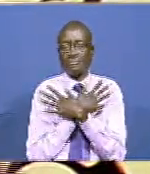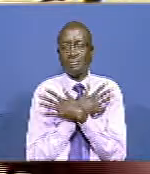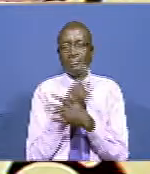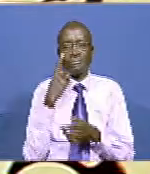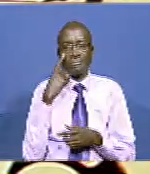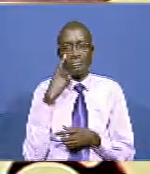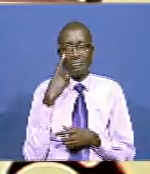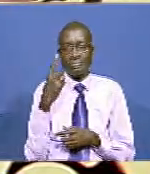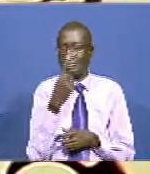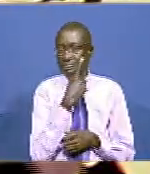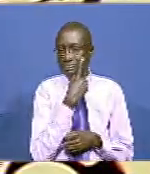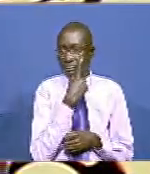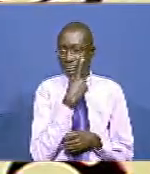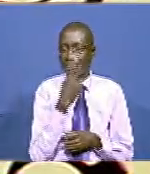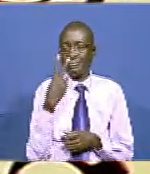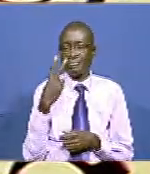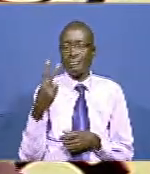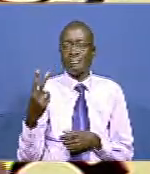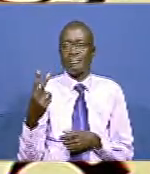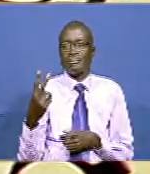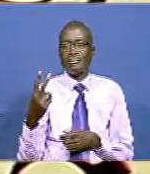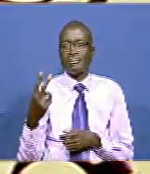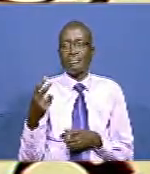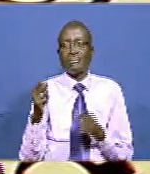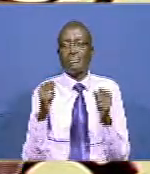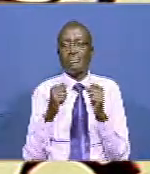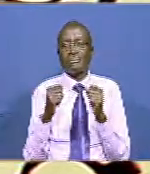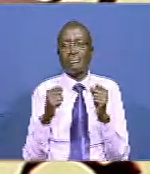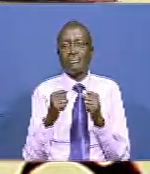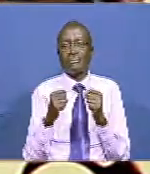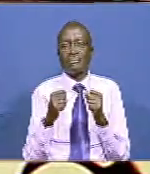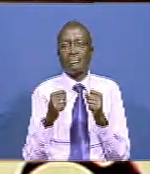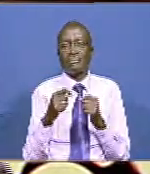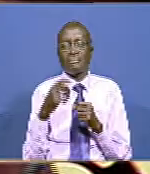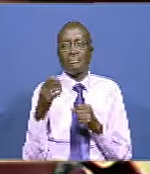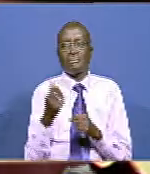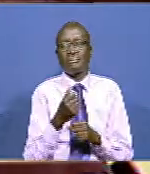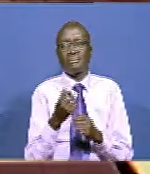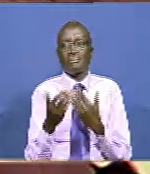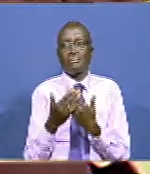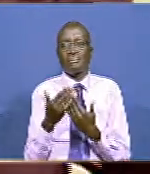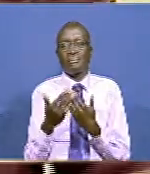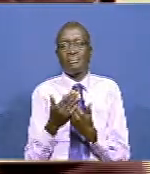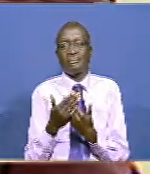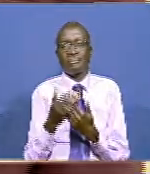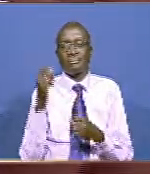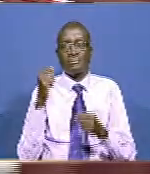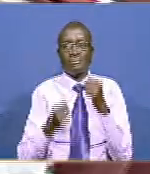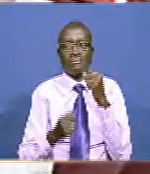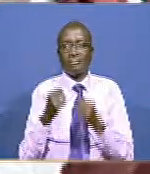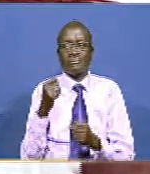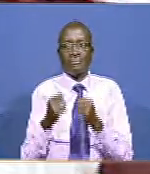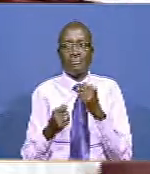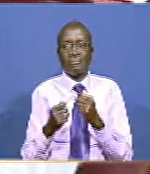najua nikikucheki na macho, bado sintakuwa frozen. So acha to take care of hii marathon. Ndiye